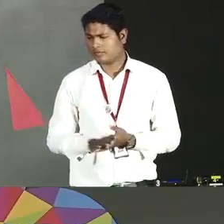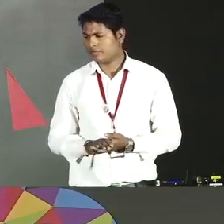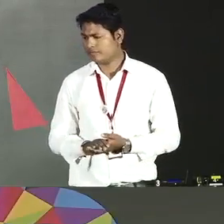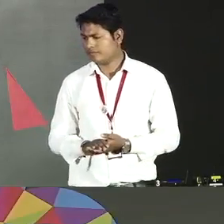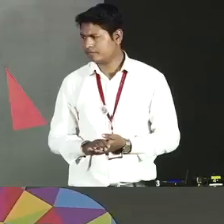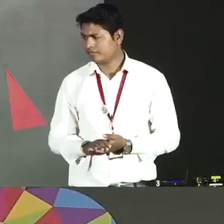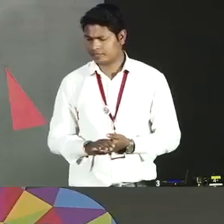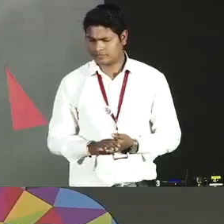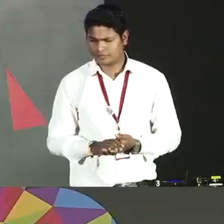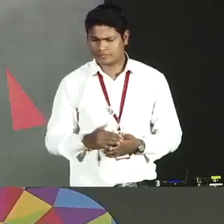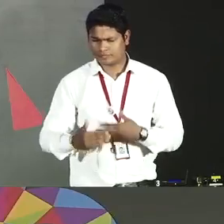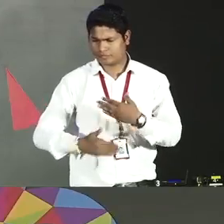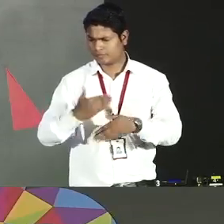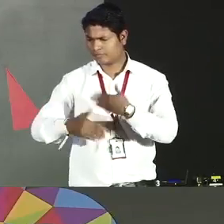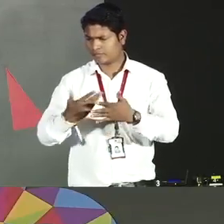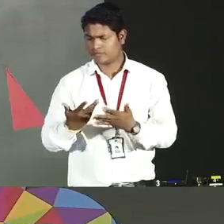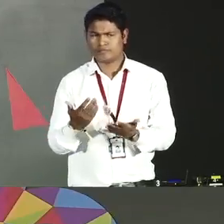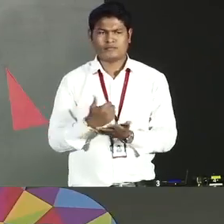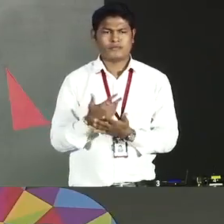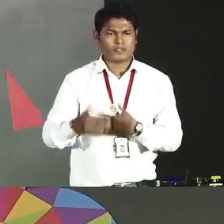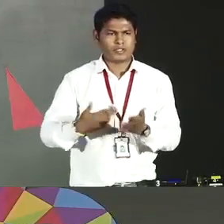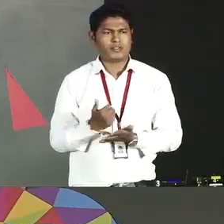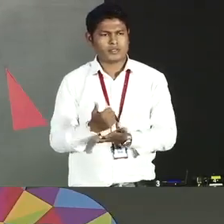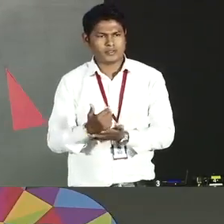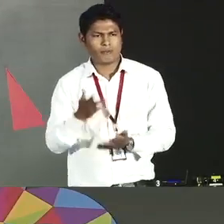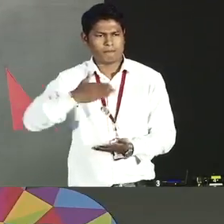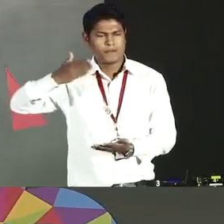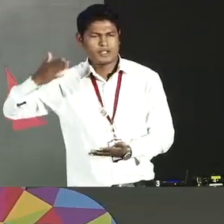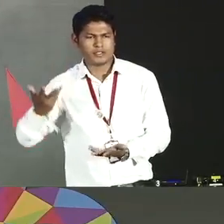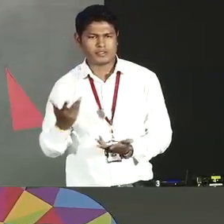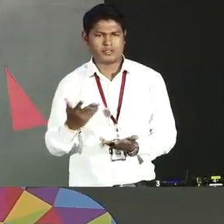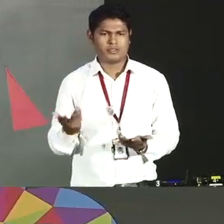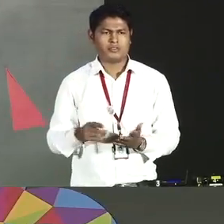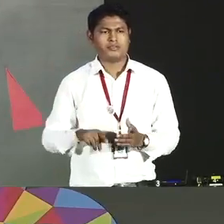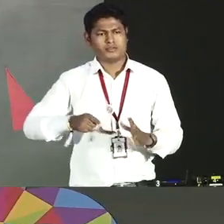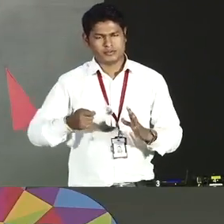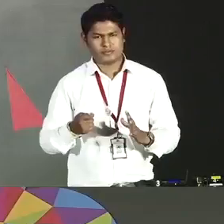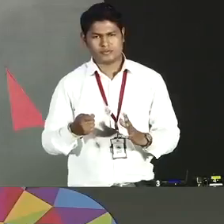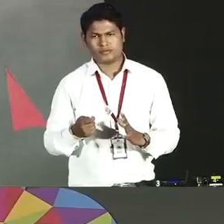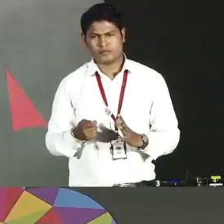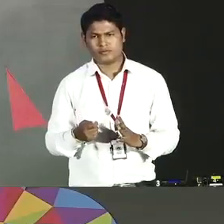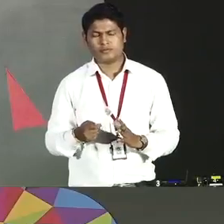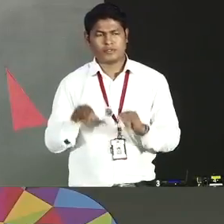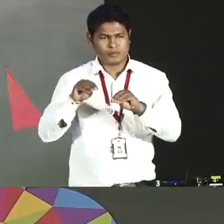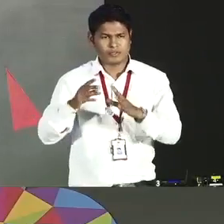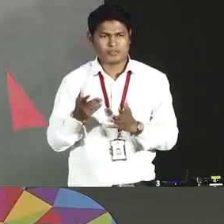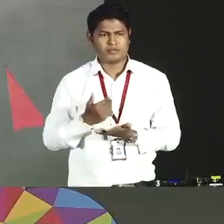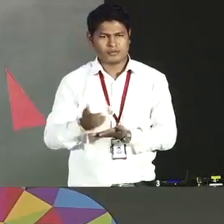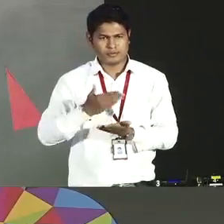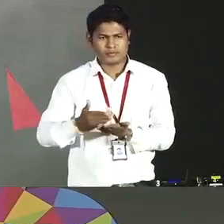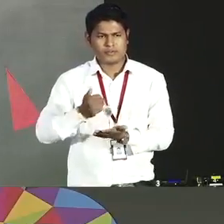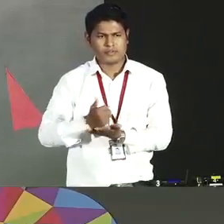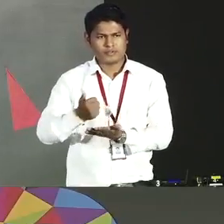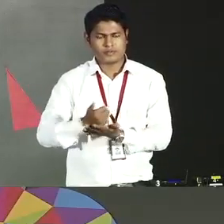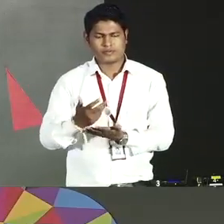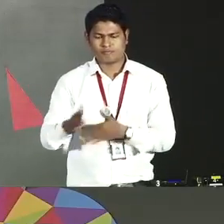came to us, and we were able to help her get a confirmed diagnosis much quicker by giving her the information to better advocate for